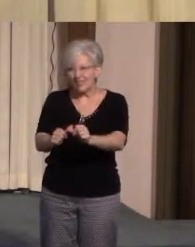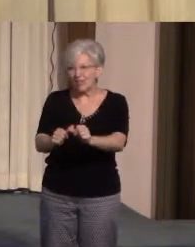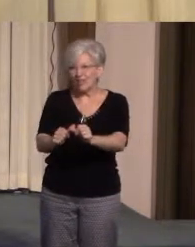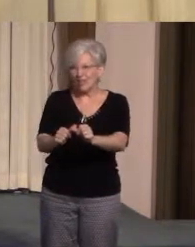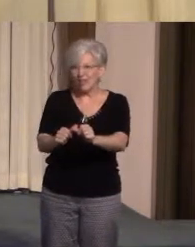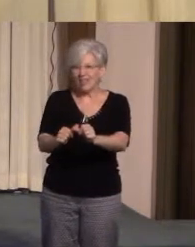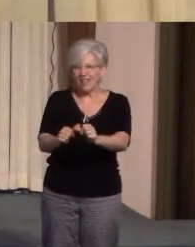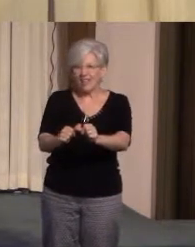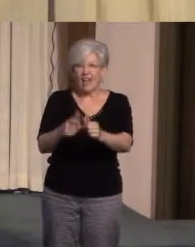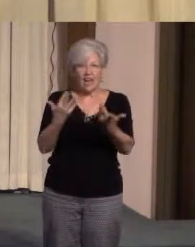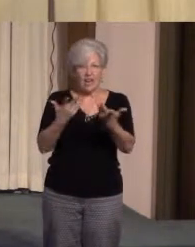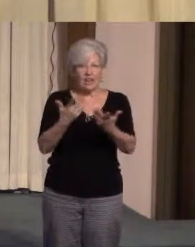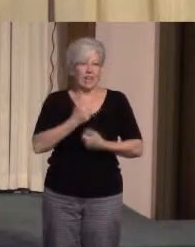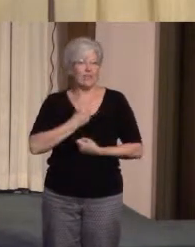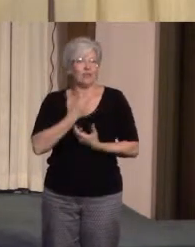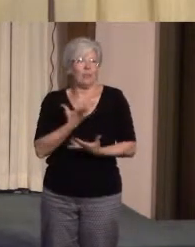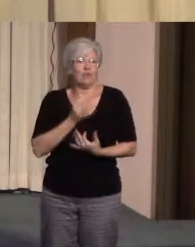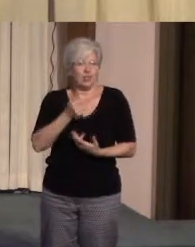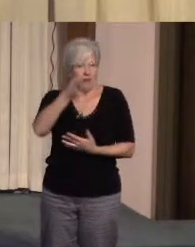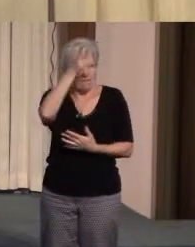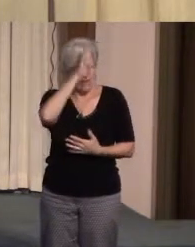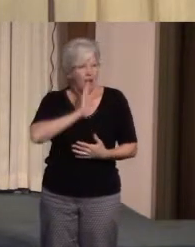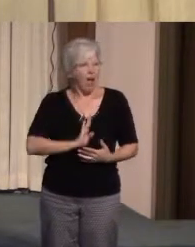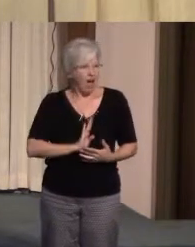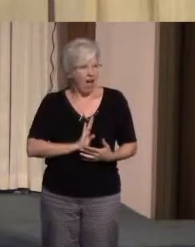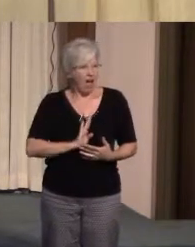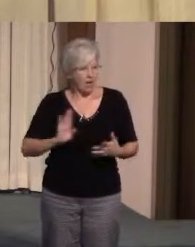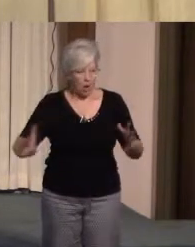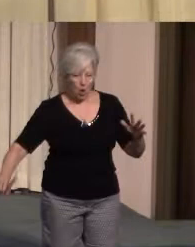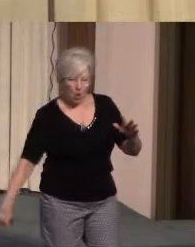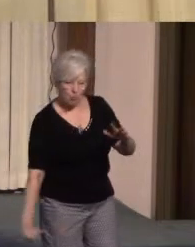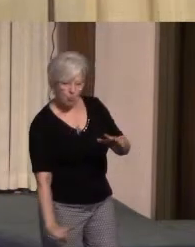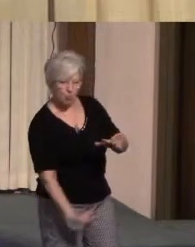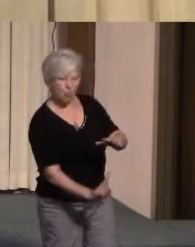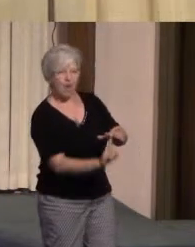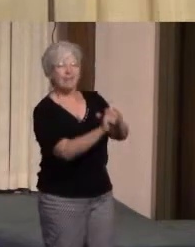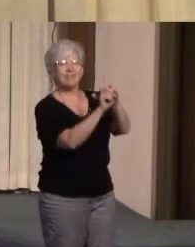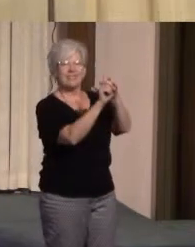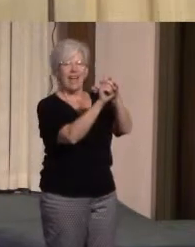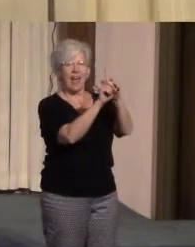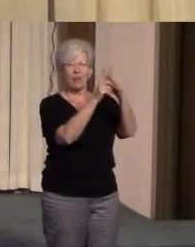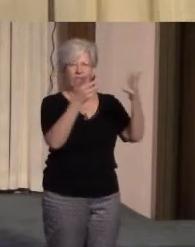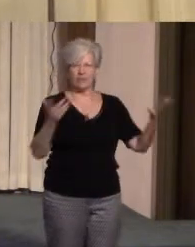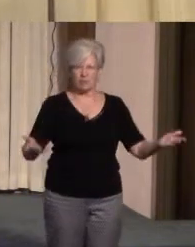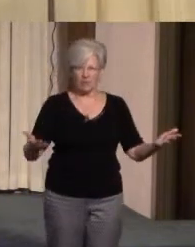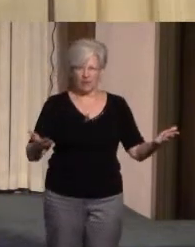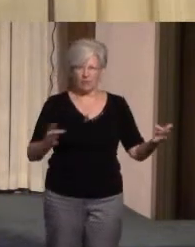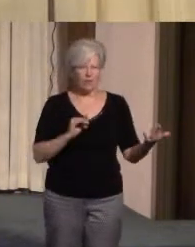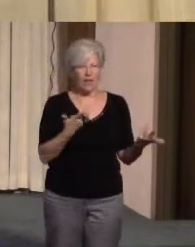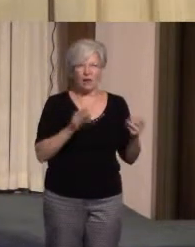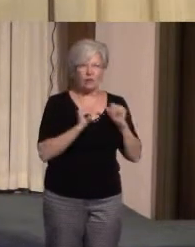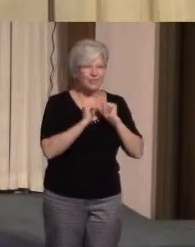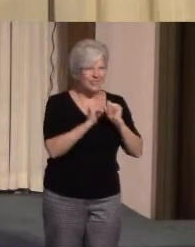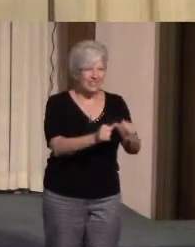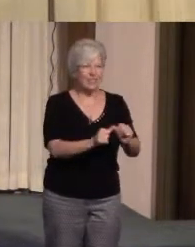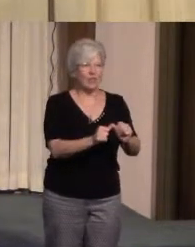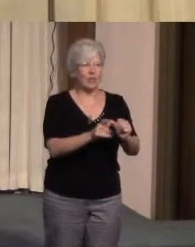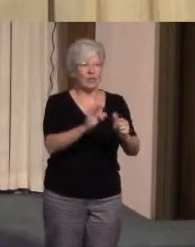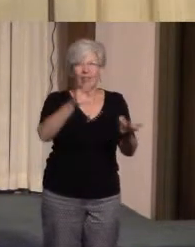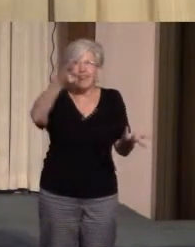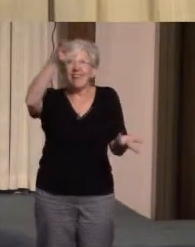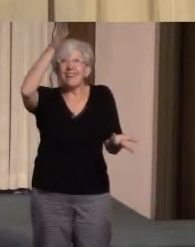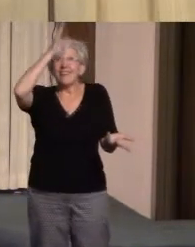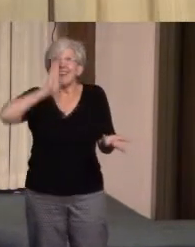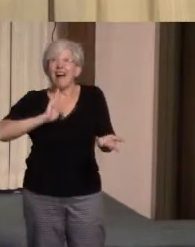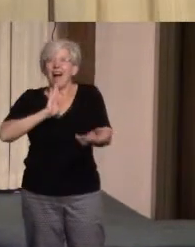they're still an expression of God pressed out into being. They are still a manifestation